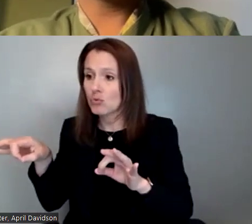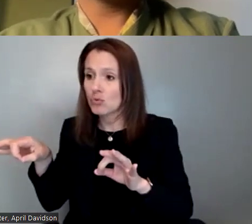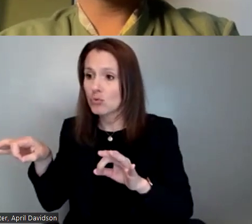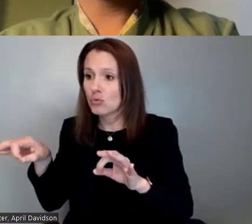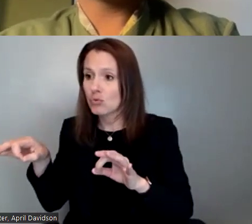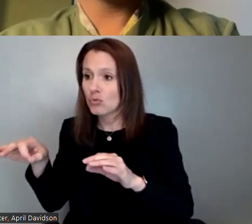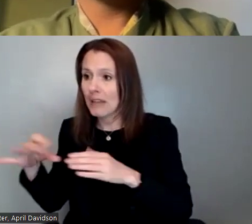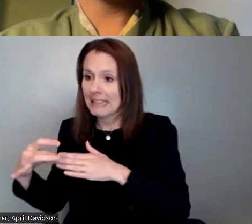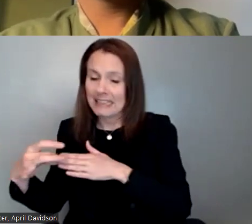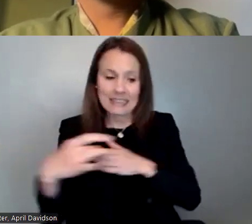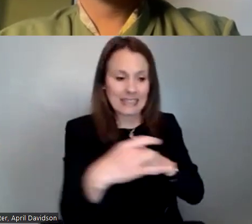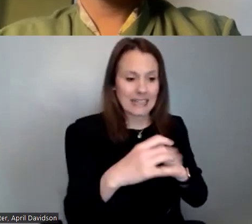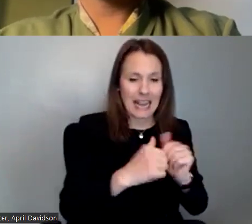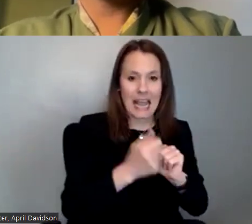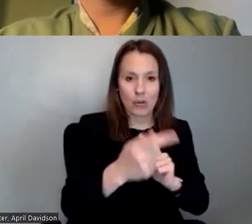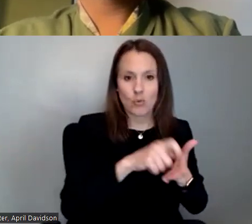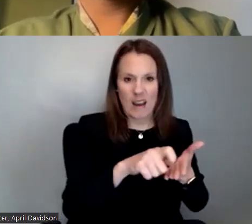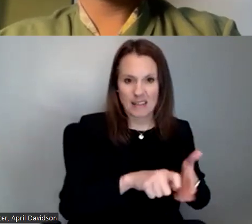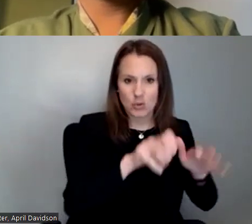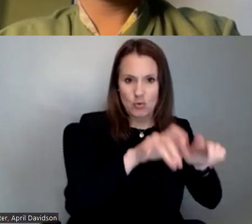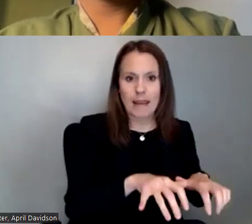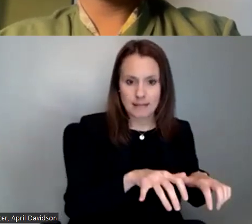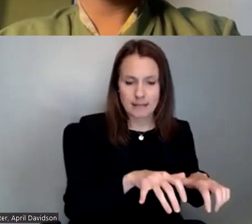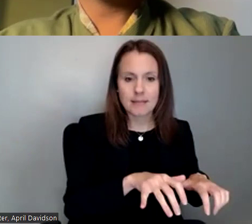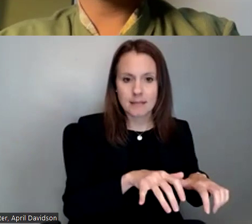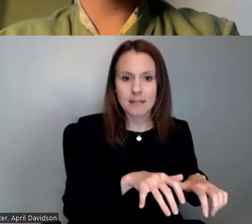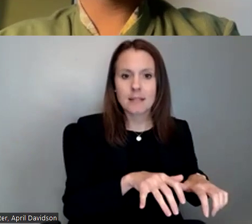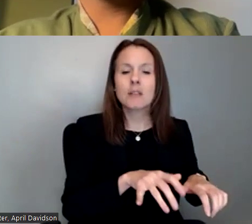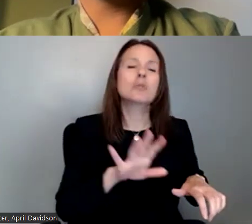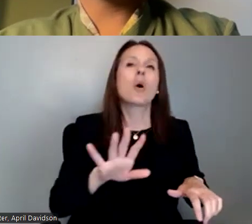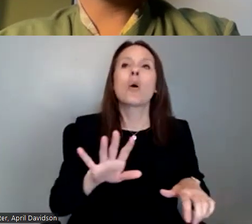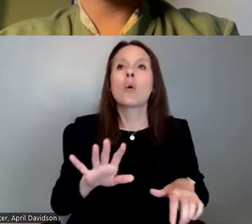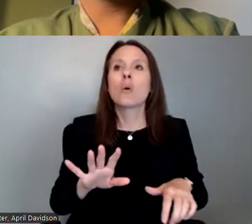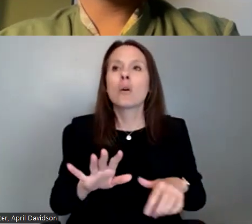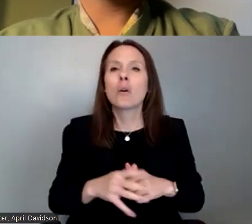the terms of how you write. So that the first